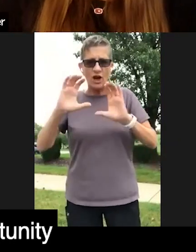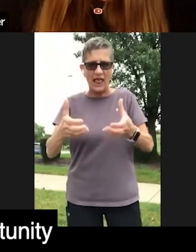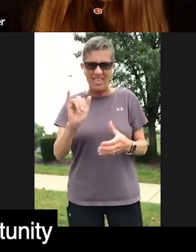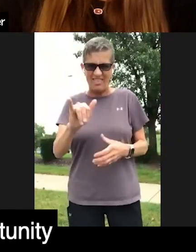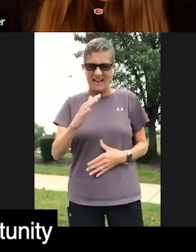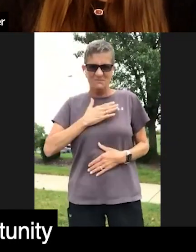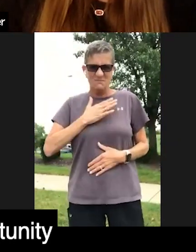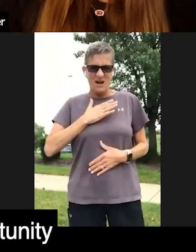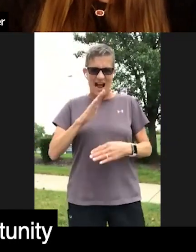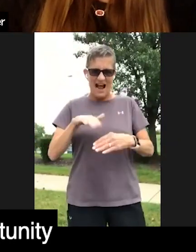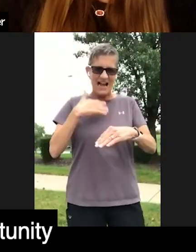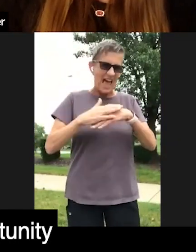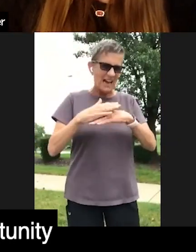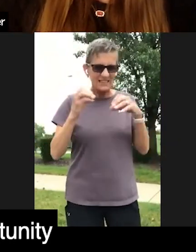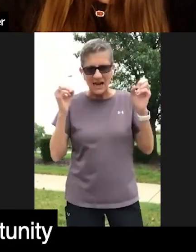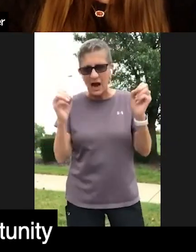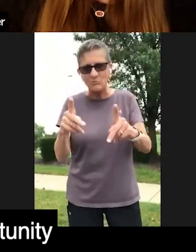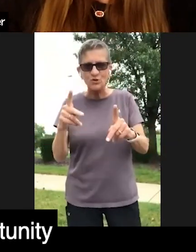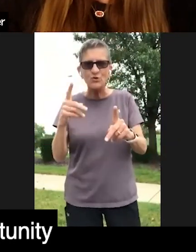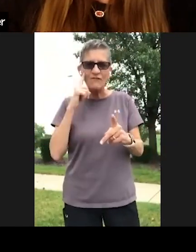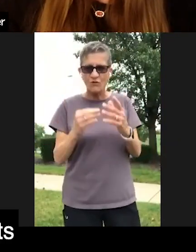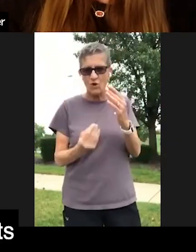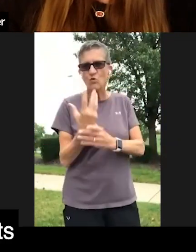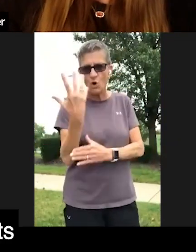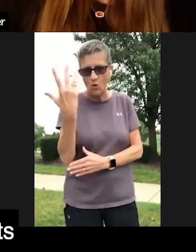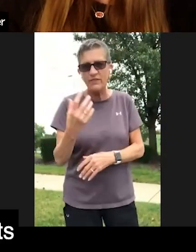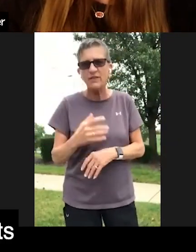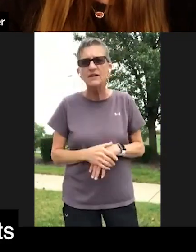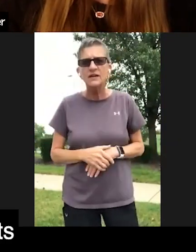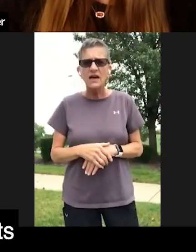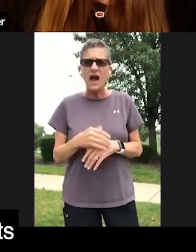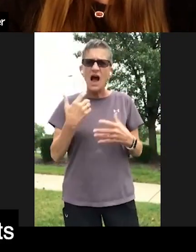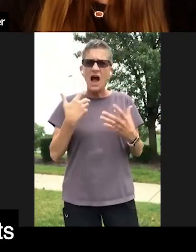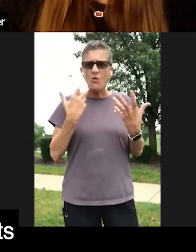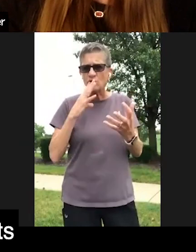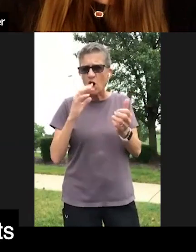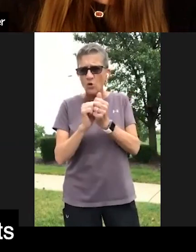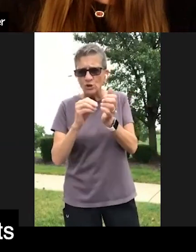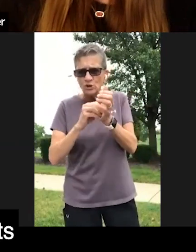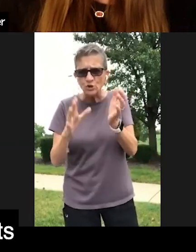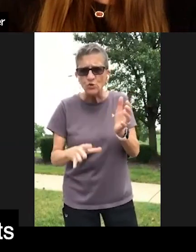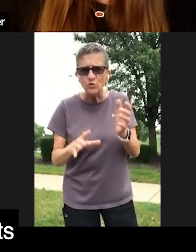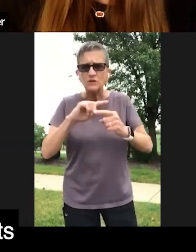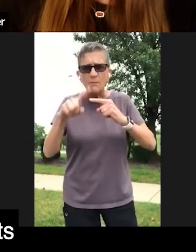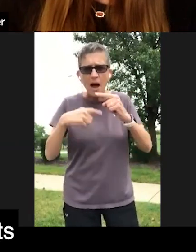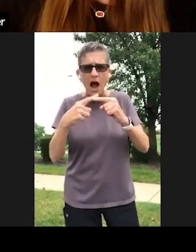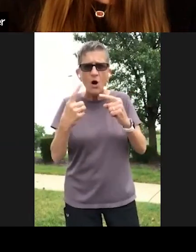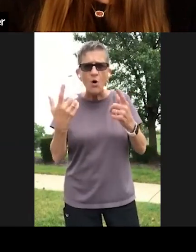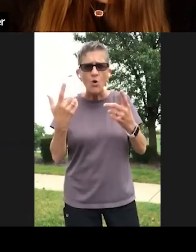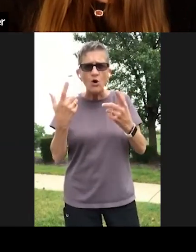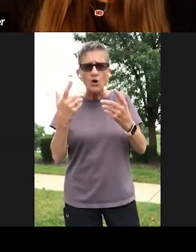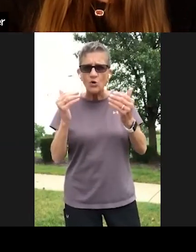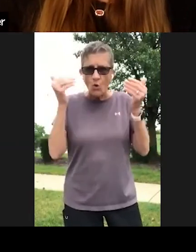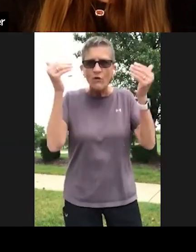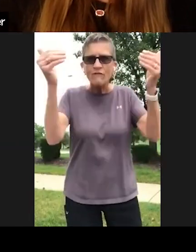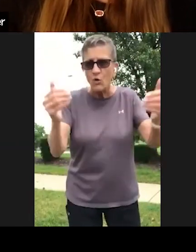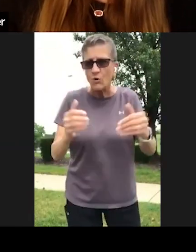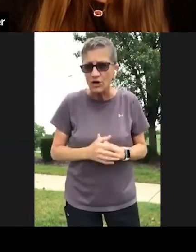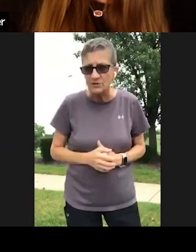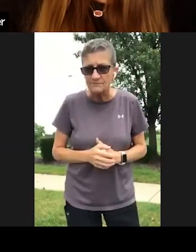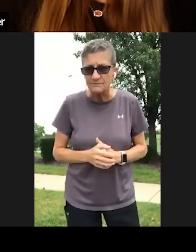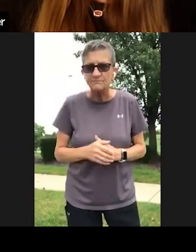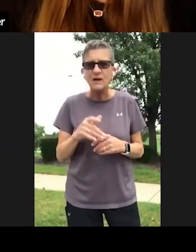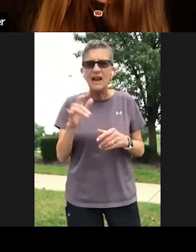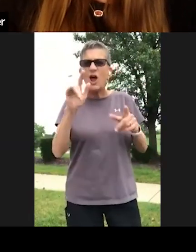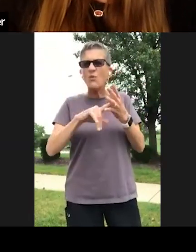opportunity for kind of growth in this, is talking with students about moving this forward. So as Julia